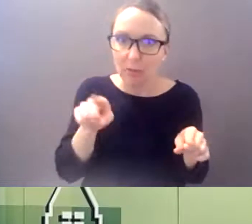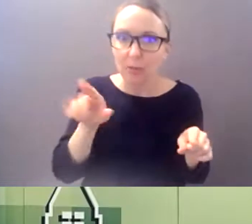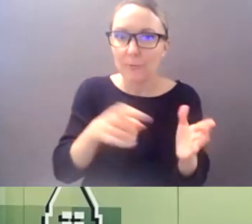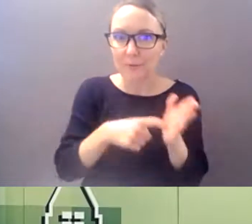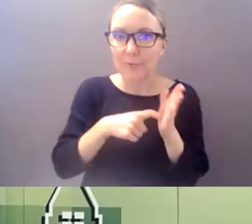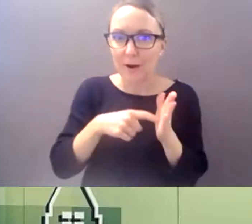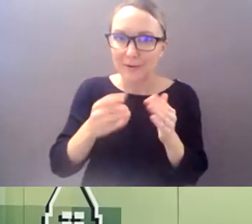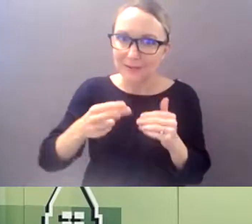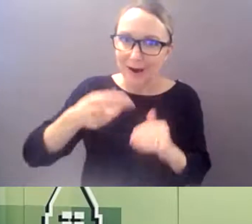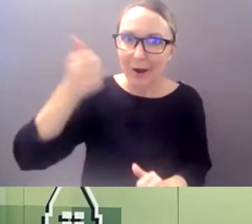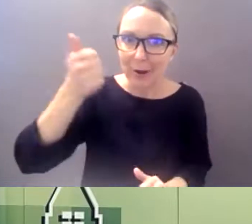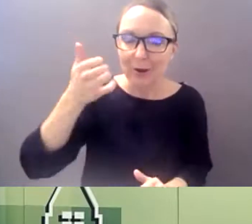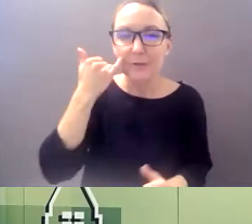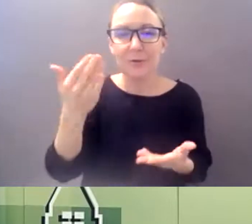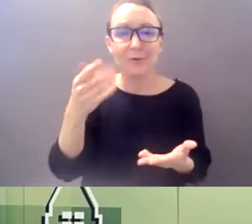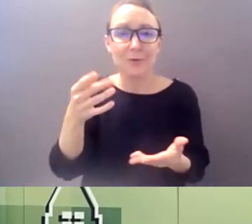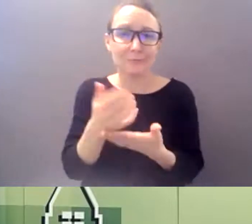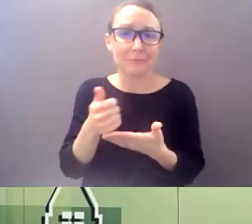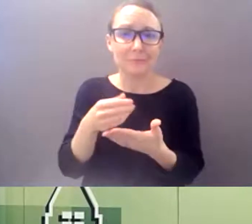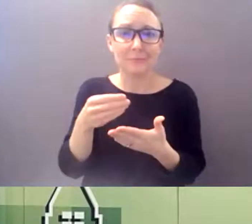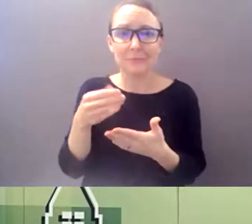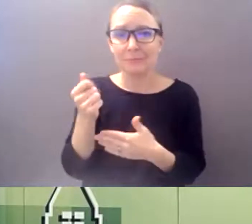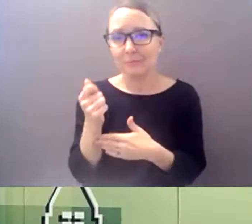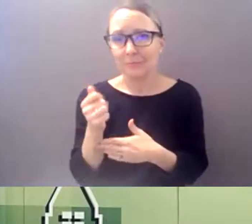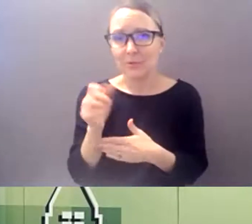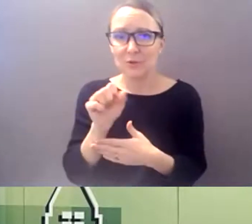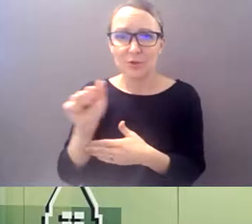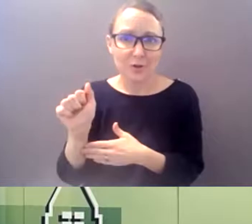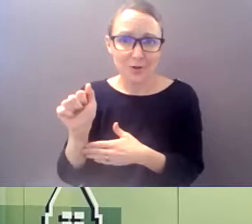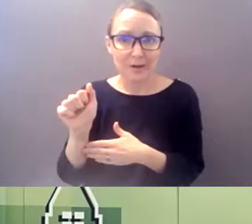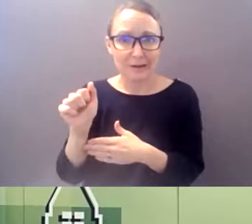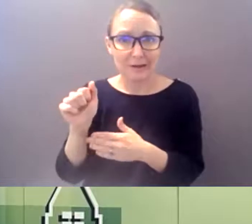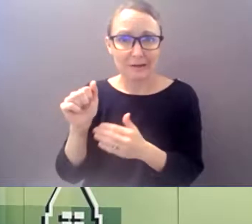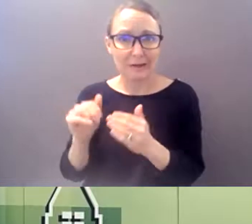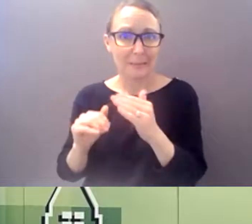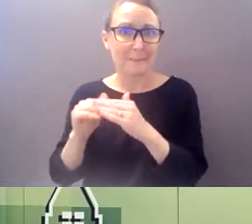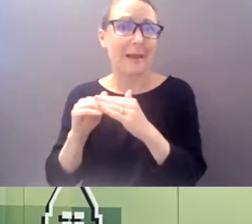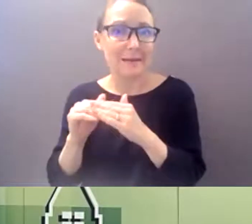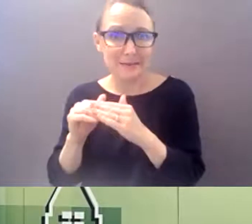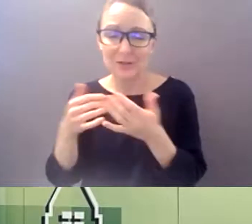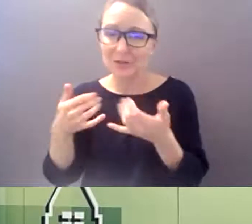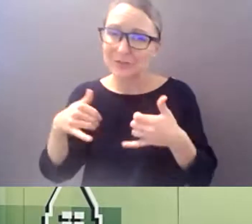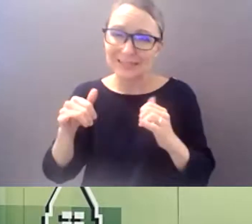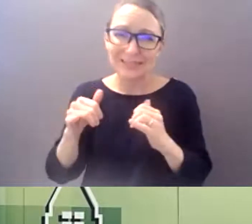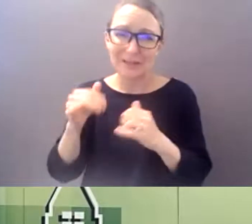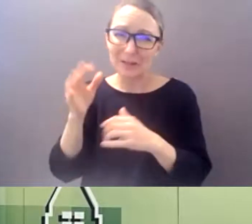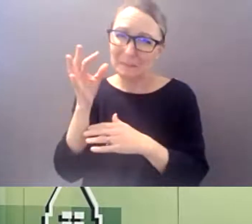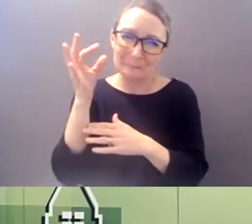high end of Social Security, you're barely clearing what the elder index says you need